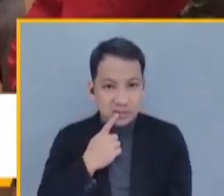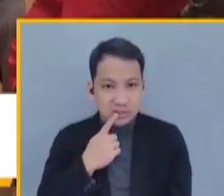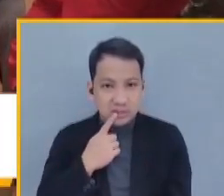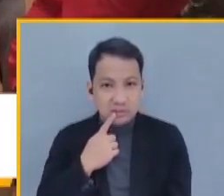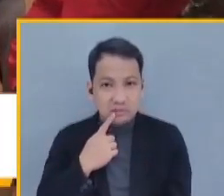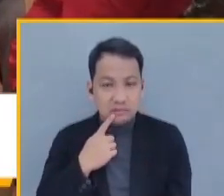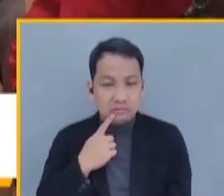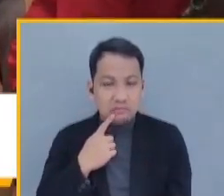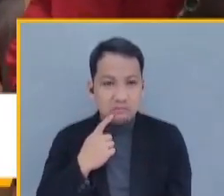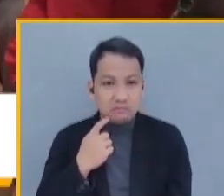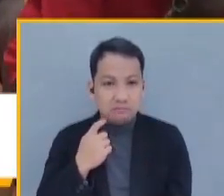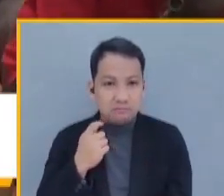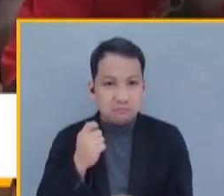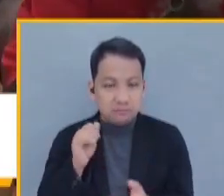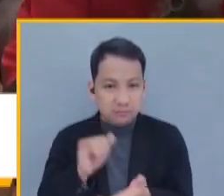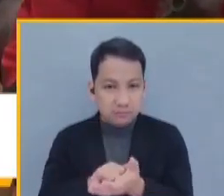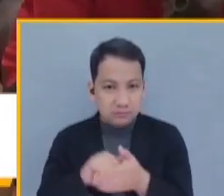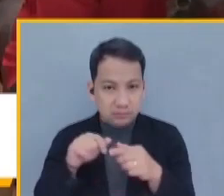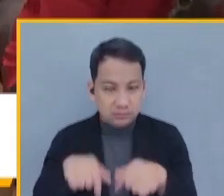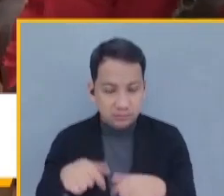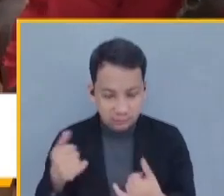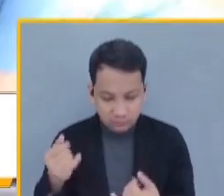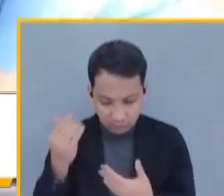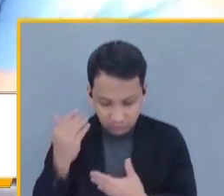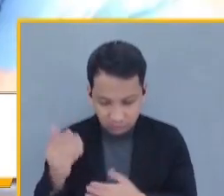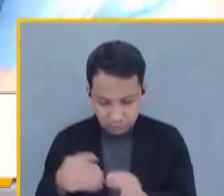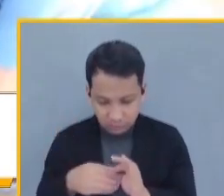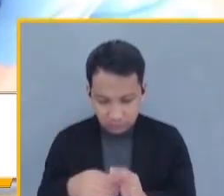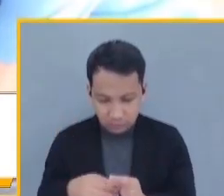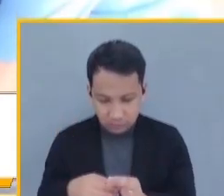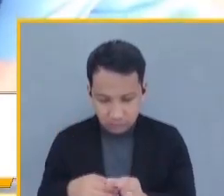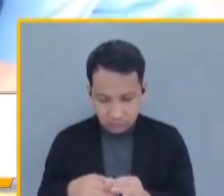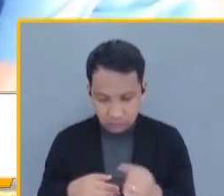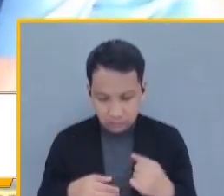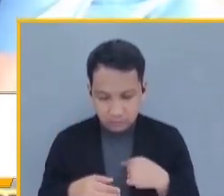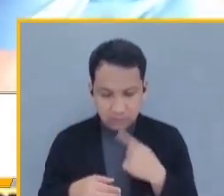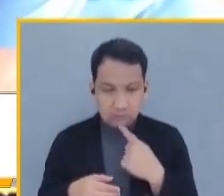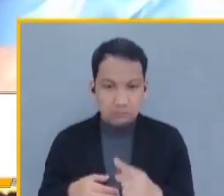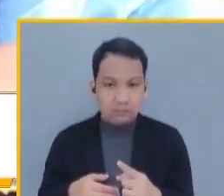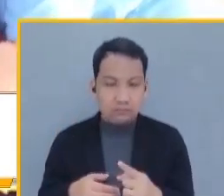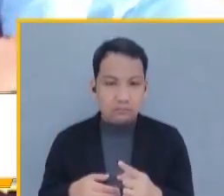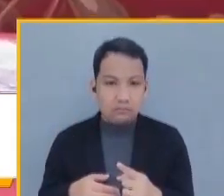that's why in this time we have somebody to help then wish